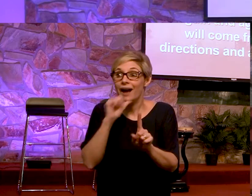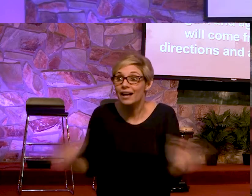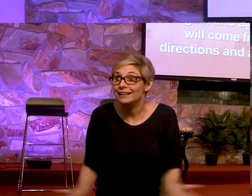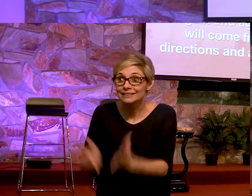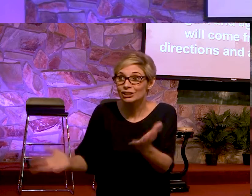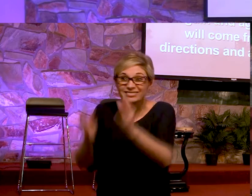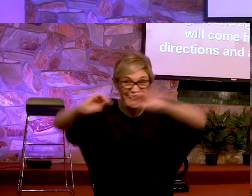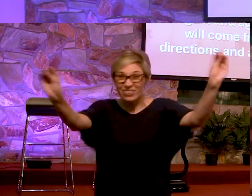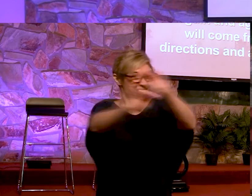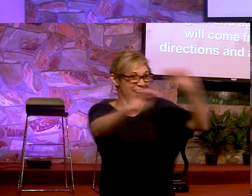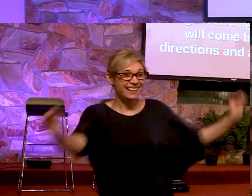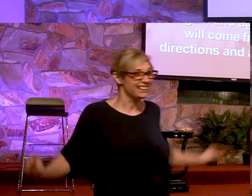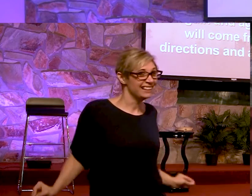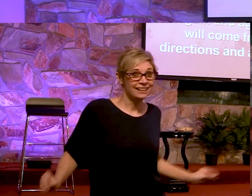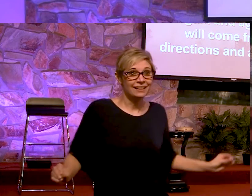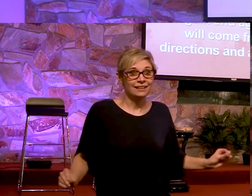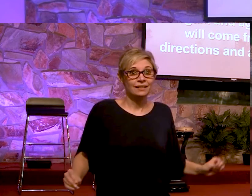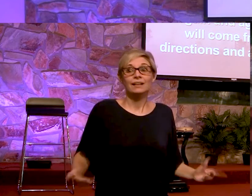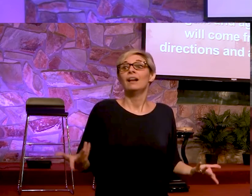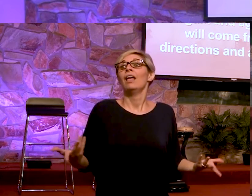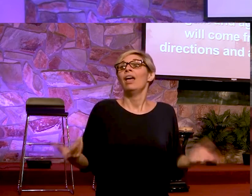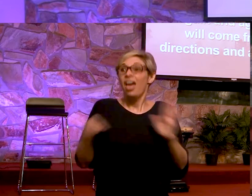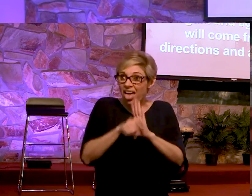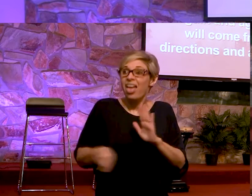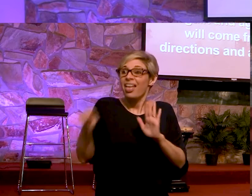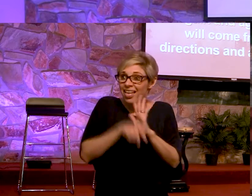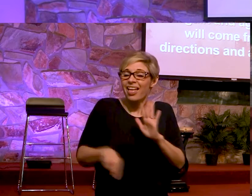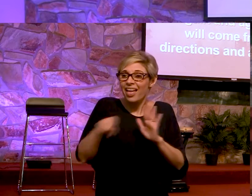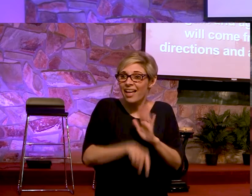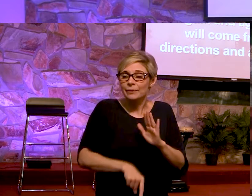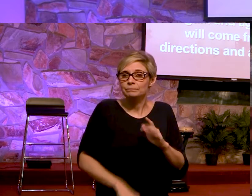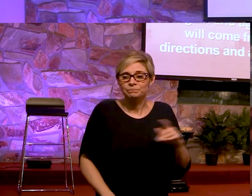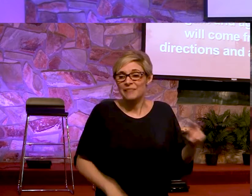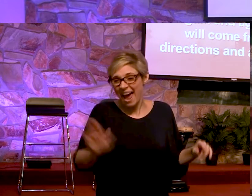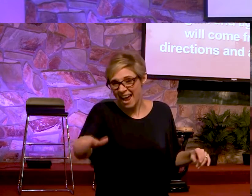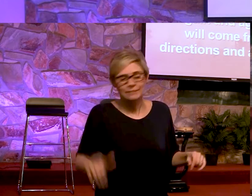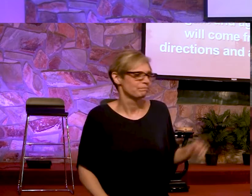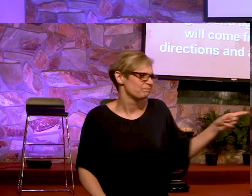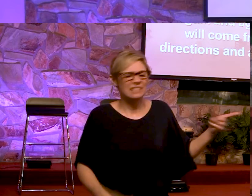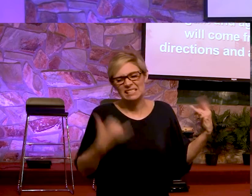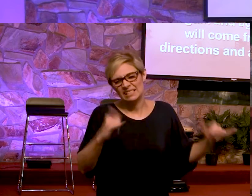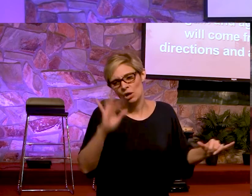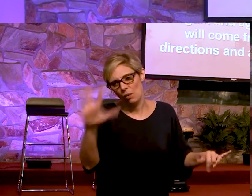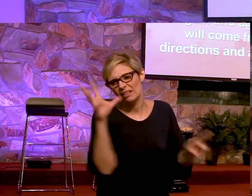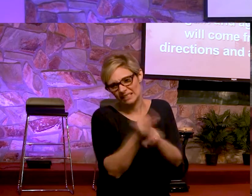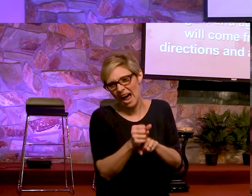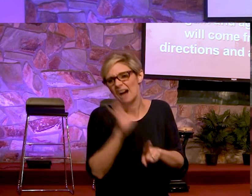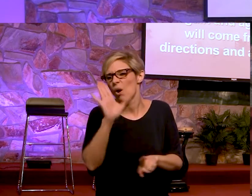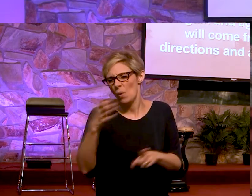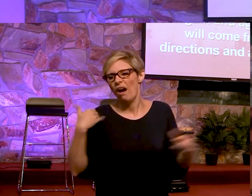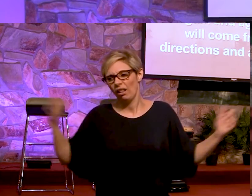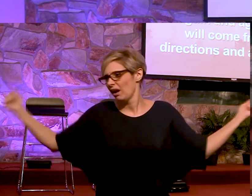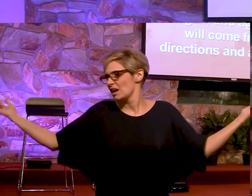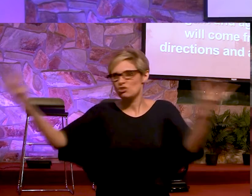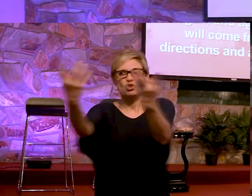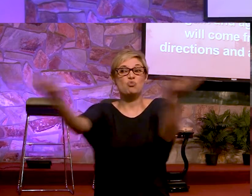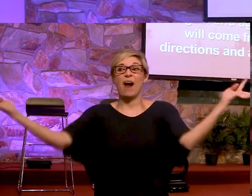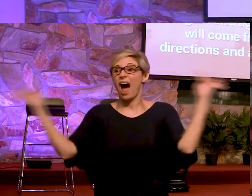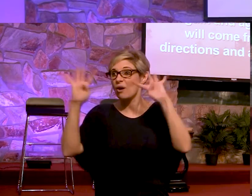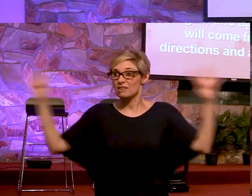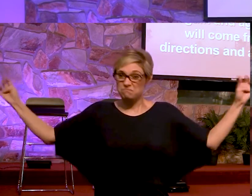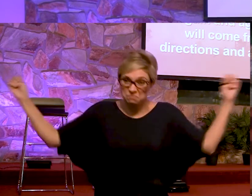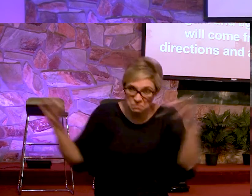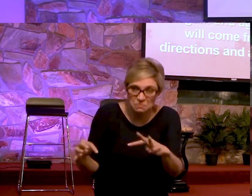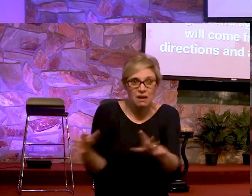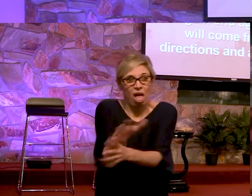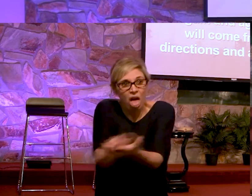encouraging one bit. They're discouraging. And they say, guess what? They're still going to attack us. Over and over again, they kept coming with this